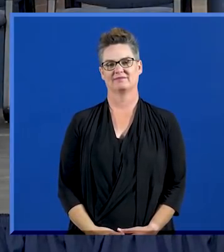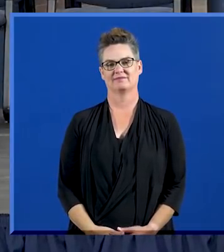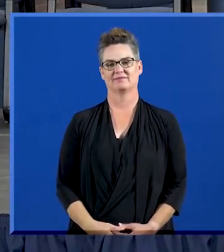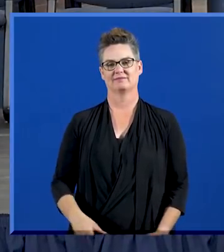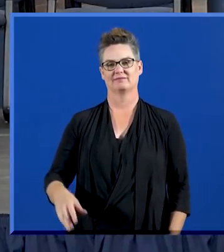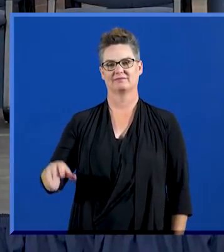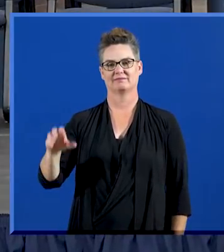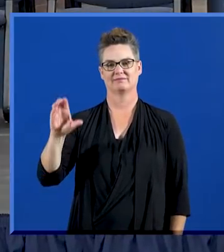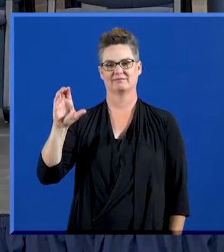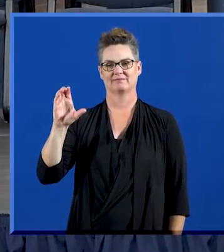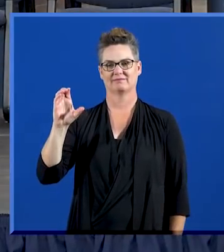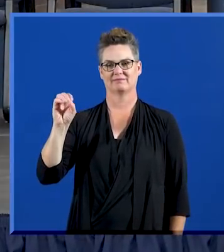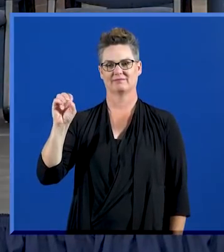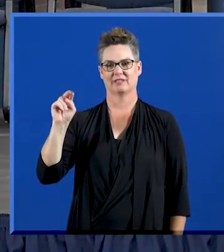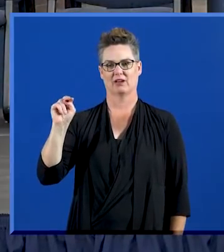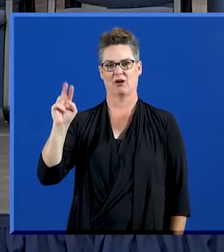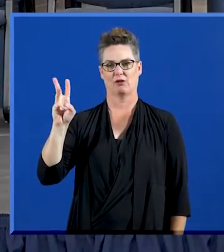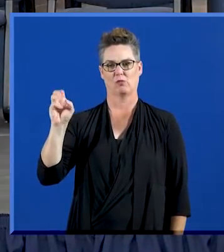Conwar Bajwa.